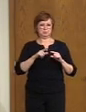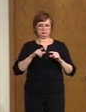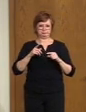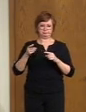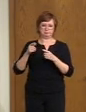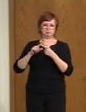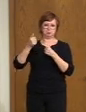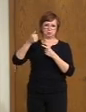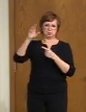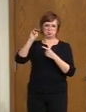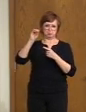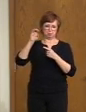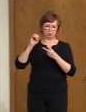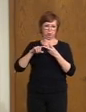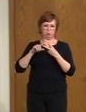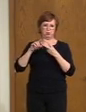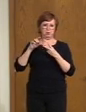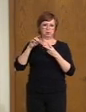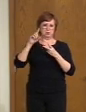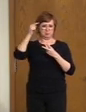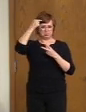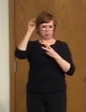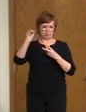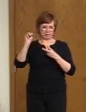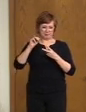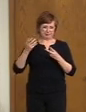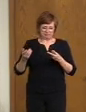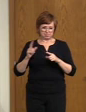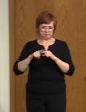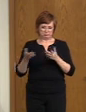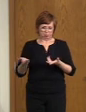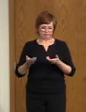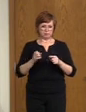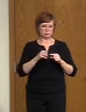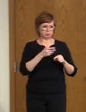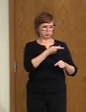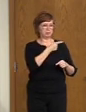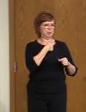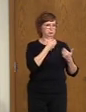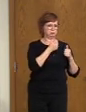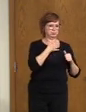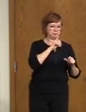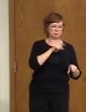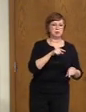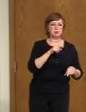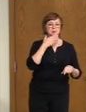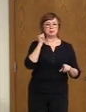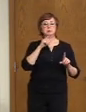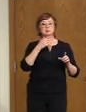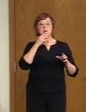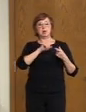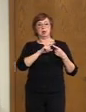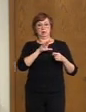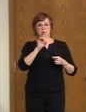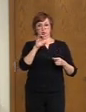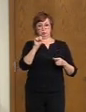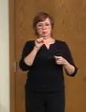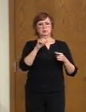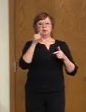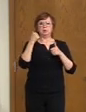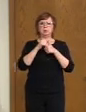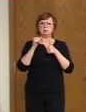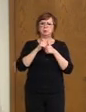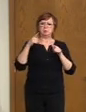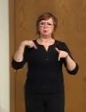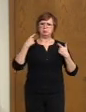comment, but we can get back further details. But, we have done very well in Saskatchewan with the voluntary vaccination program. It's worked